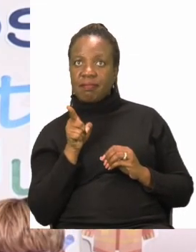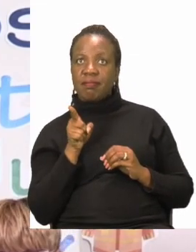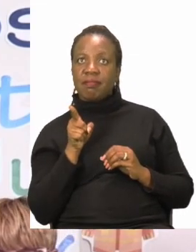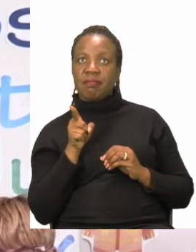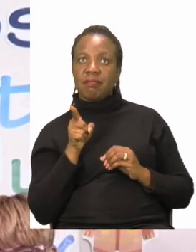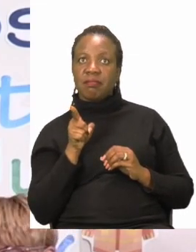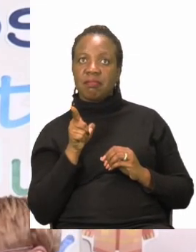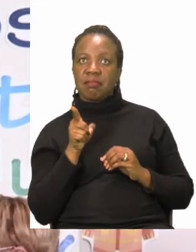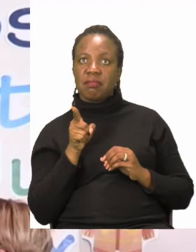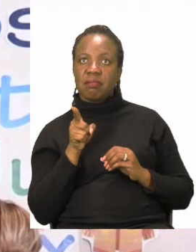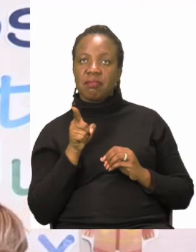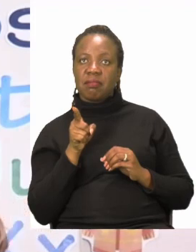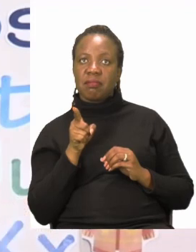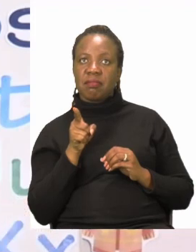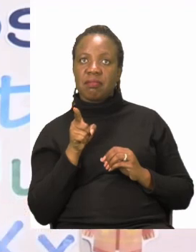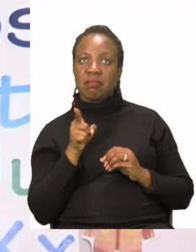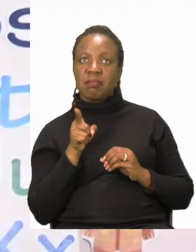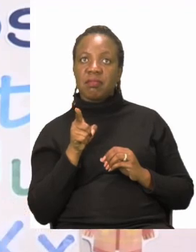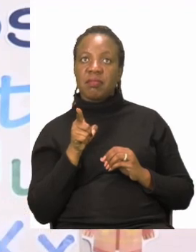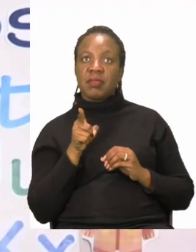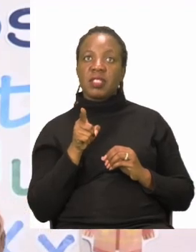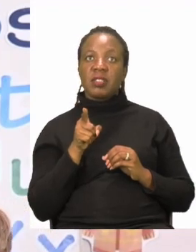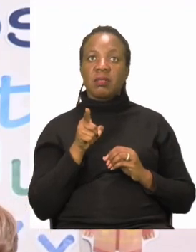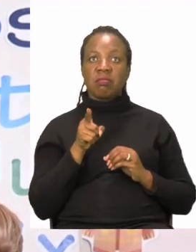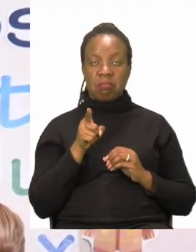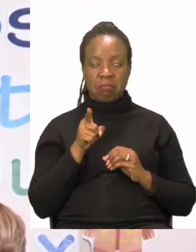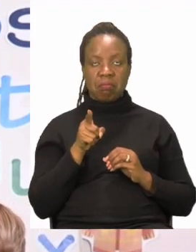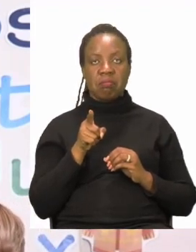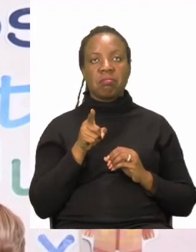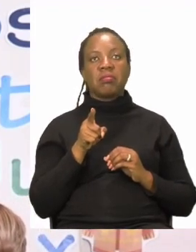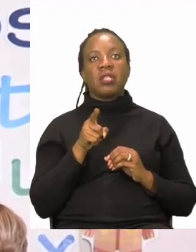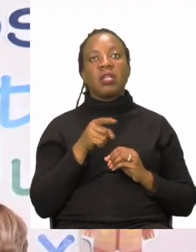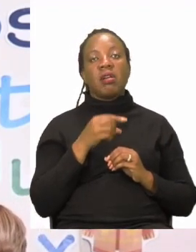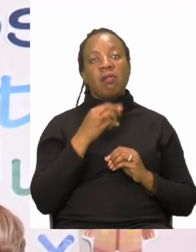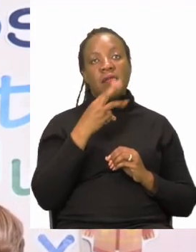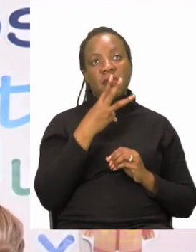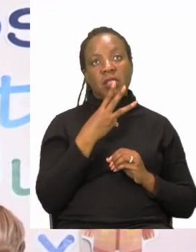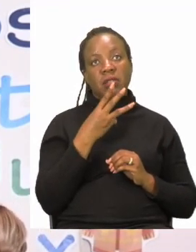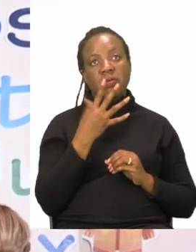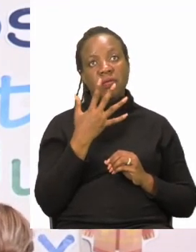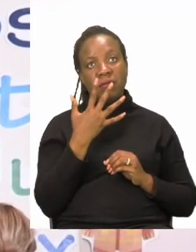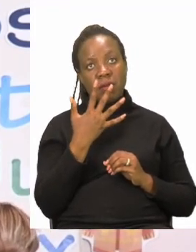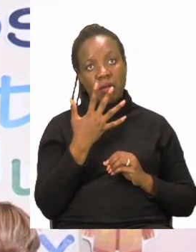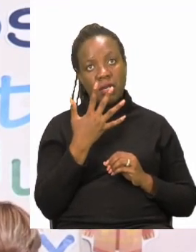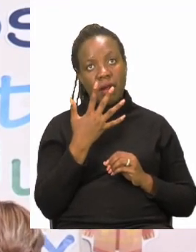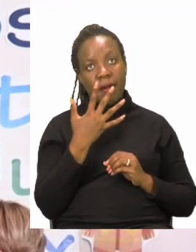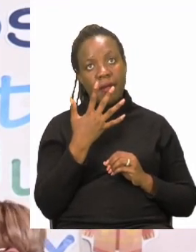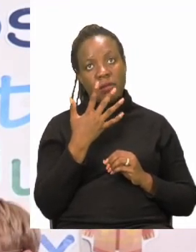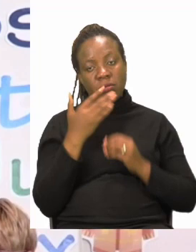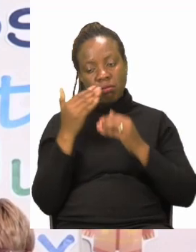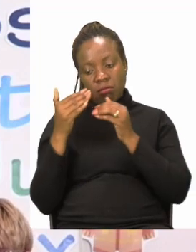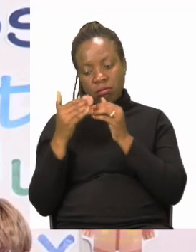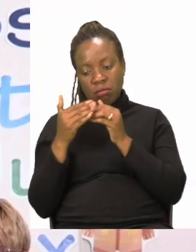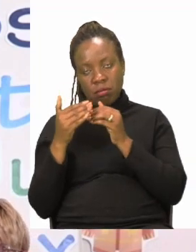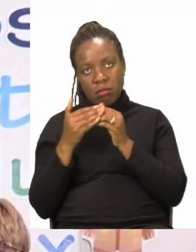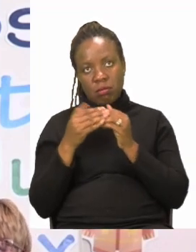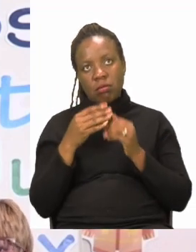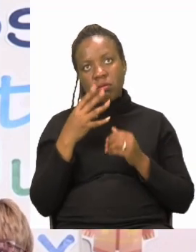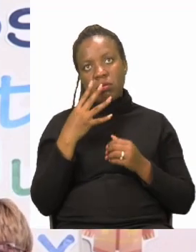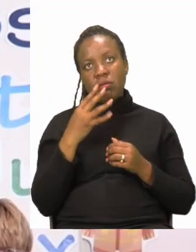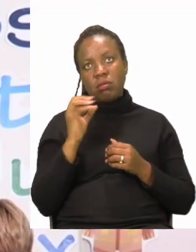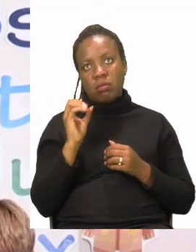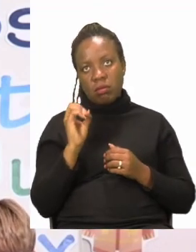10. Okay, and in this case the number is 35, which means it's nearer to the